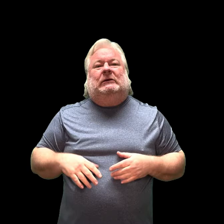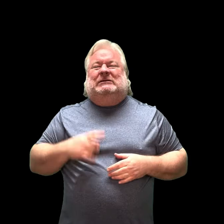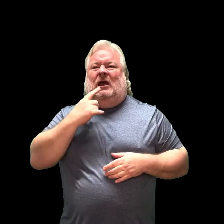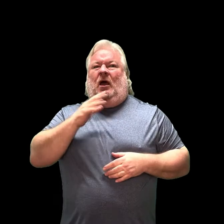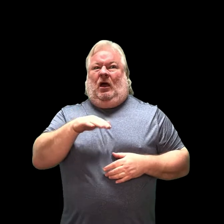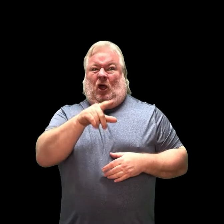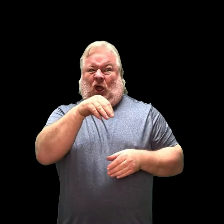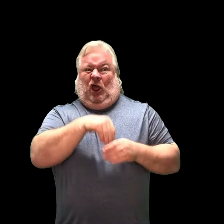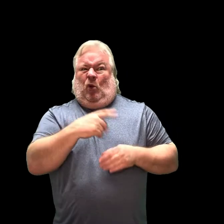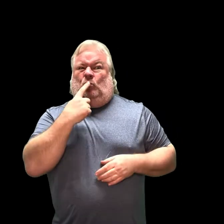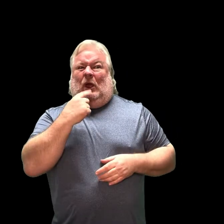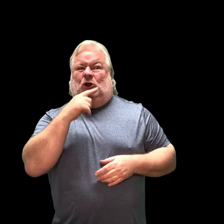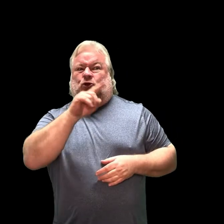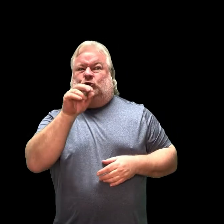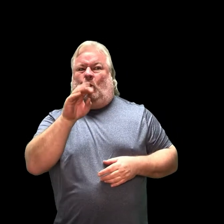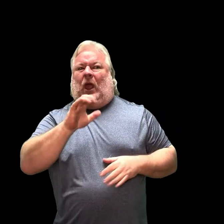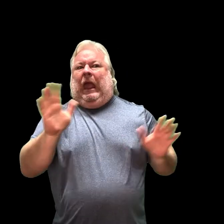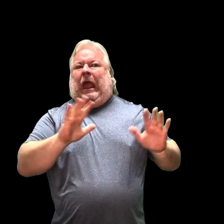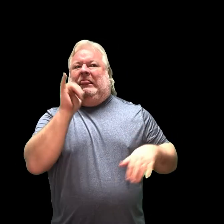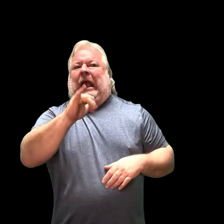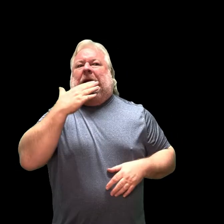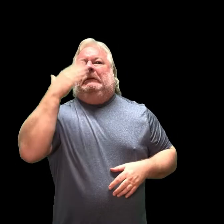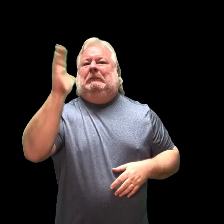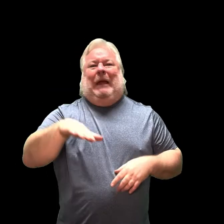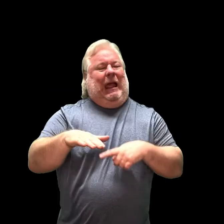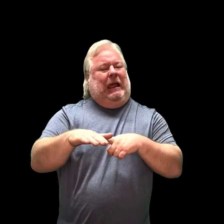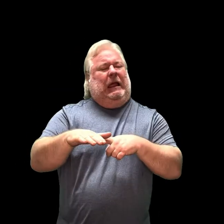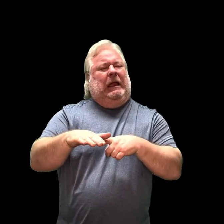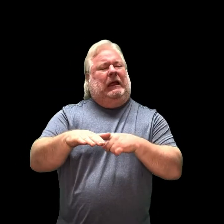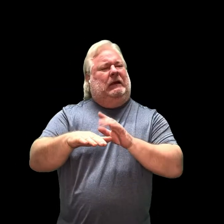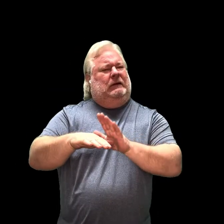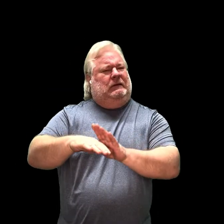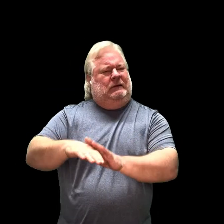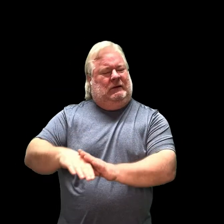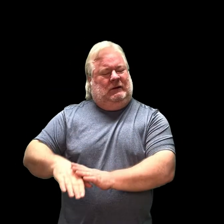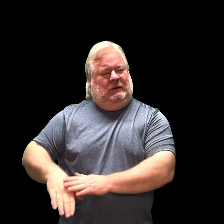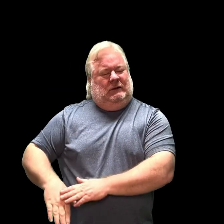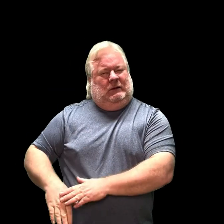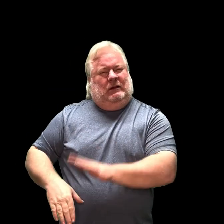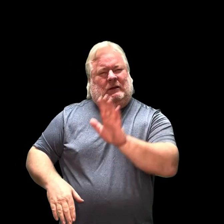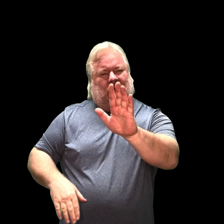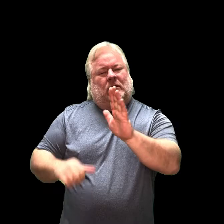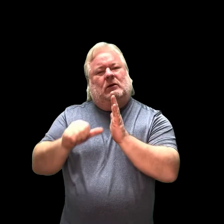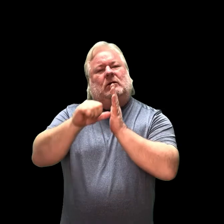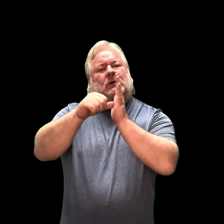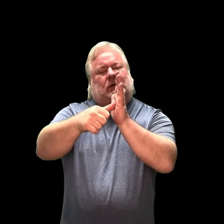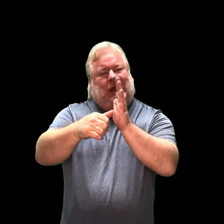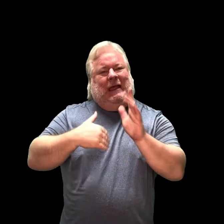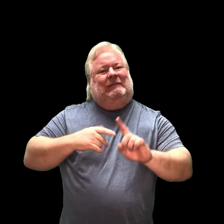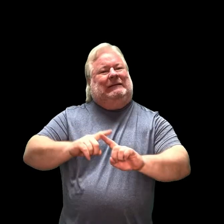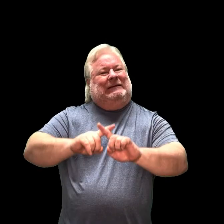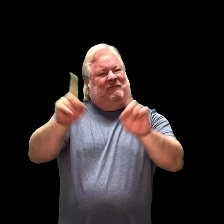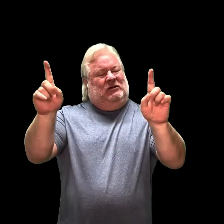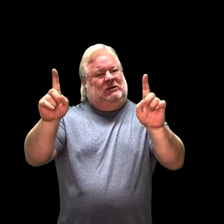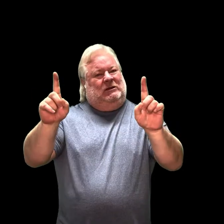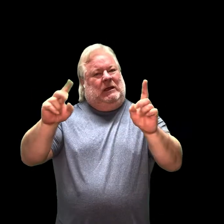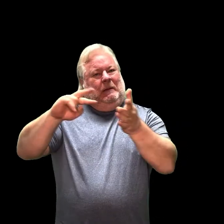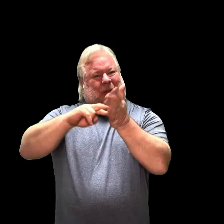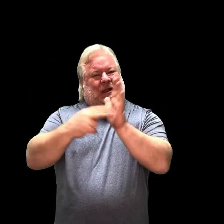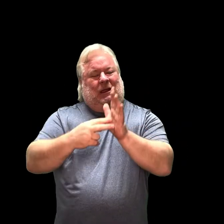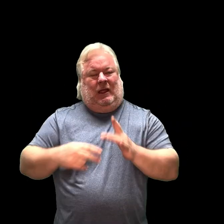that it's bad to be in the red zone. And this is where I want to emphasize that there is a